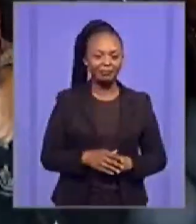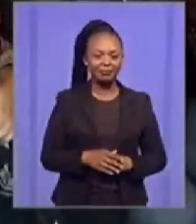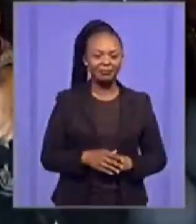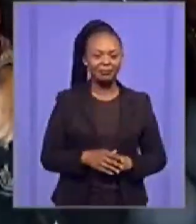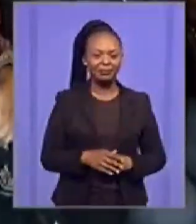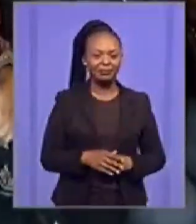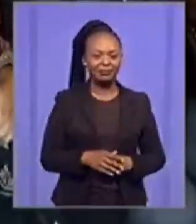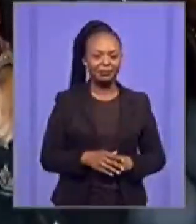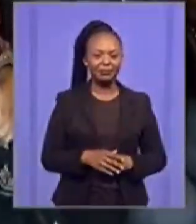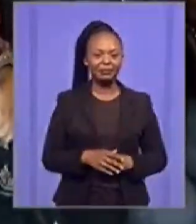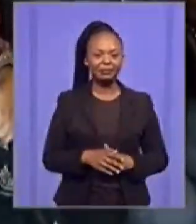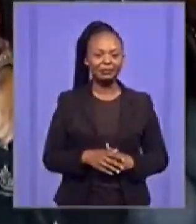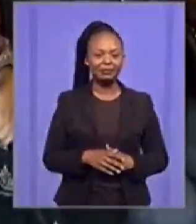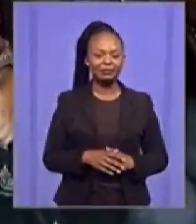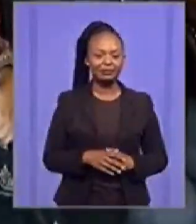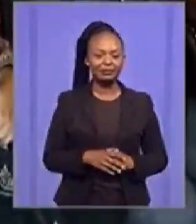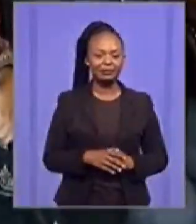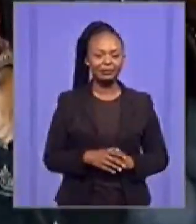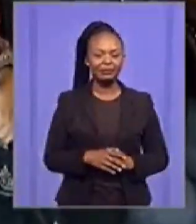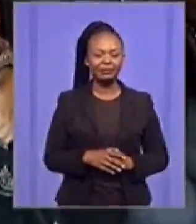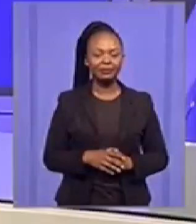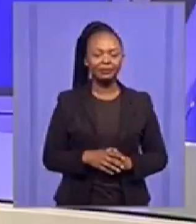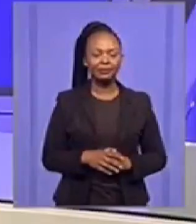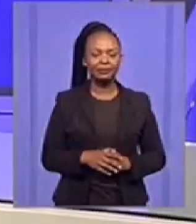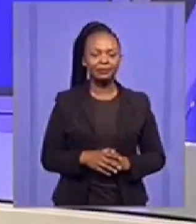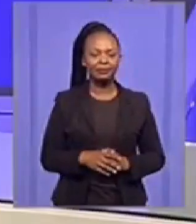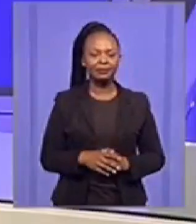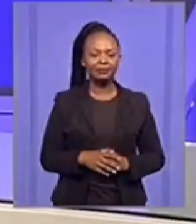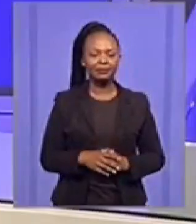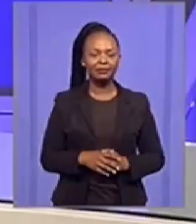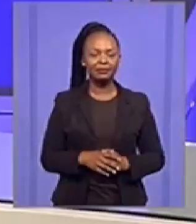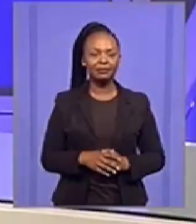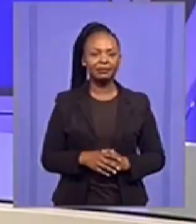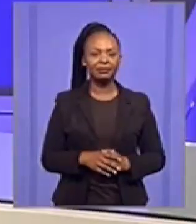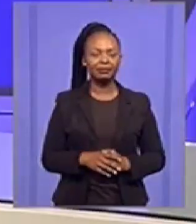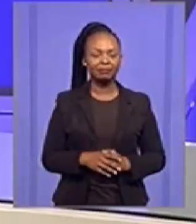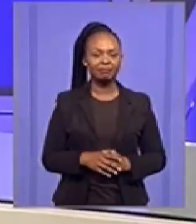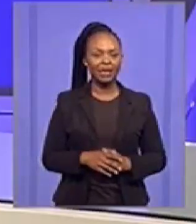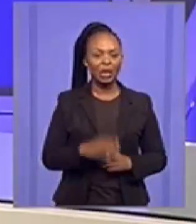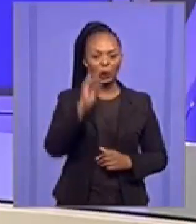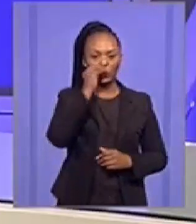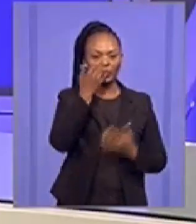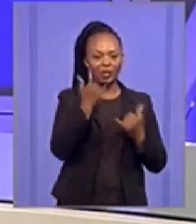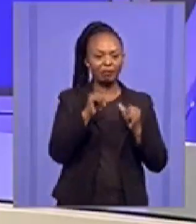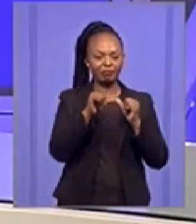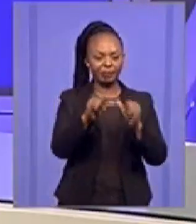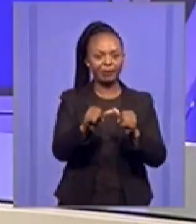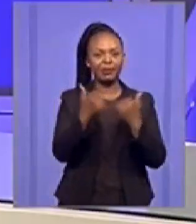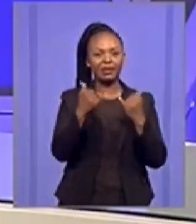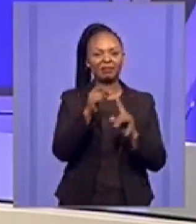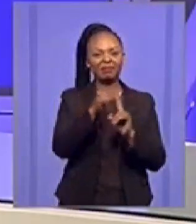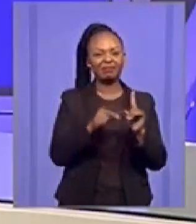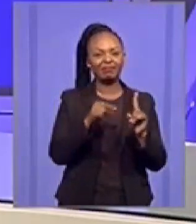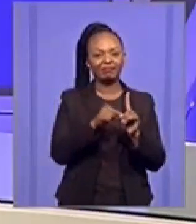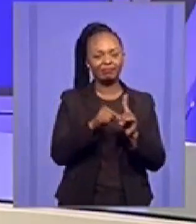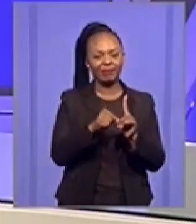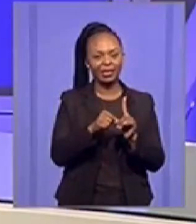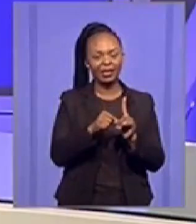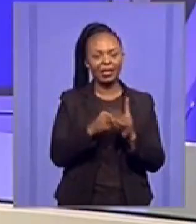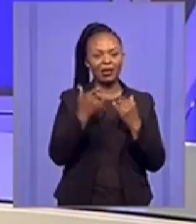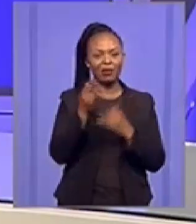SABC News, Bloemfontein. Ho ntshetsa taba ena pele ya lekgotla la ketso ya molao la Free State le